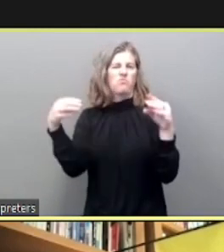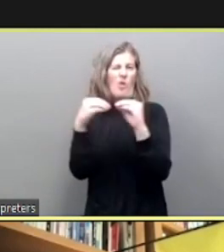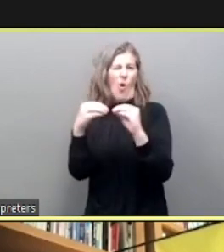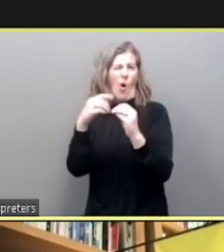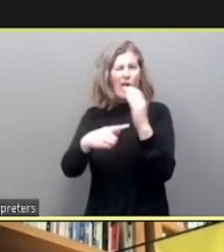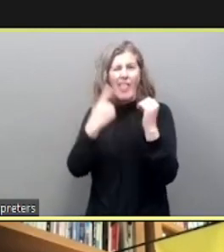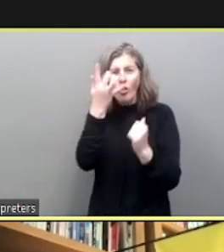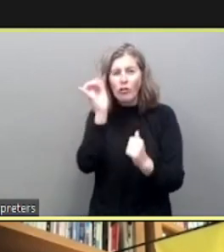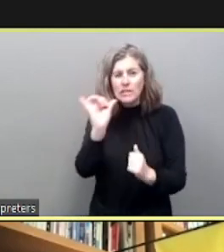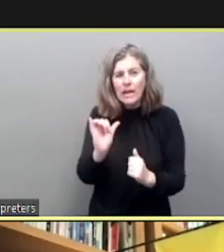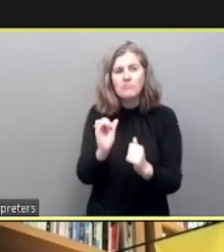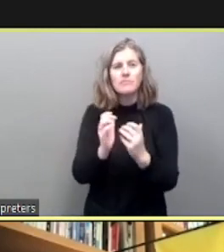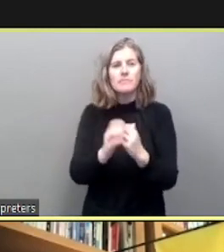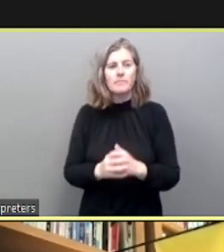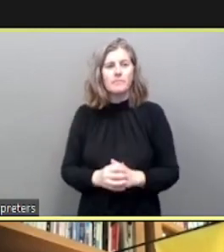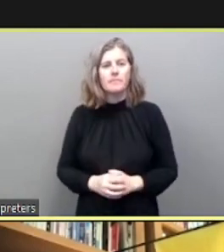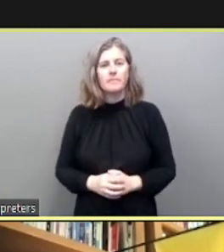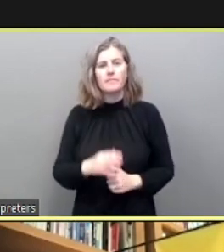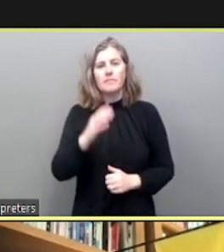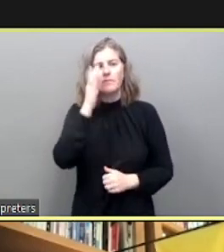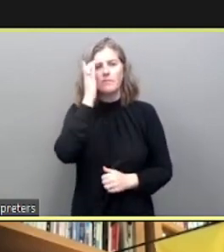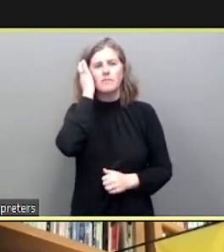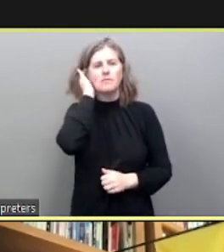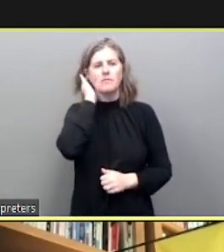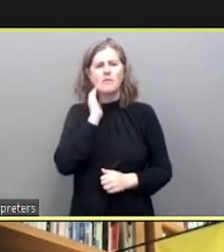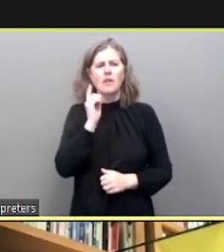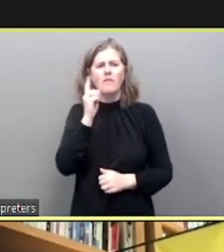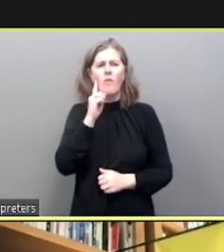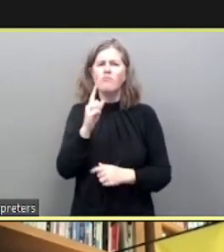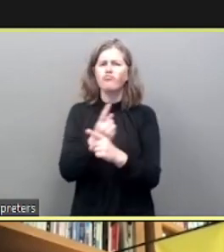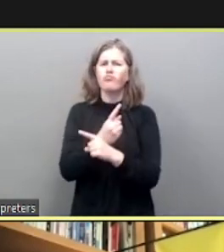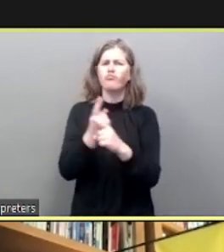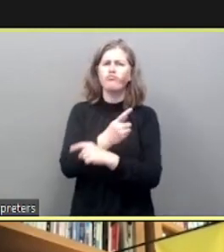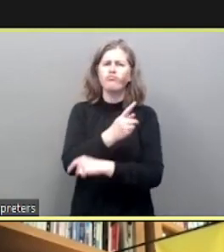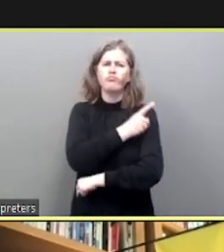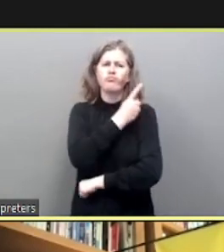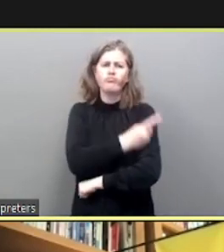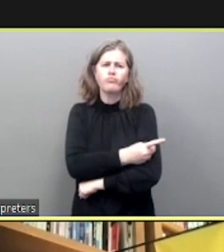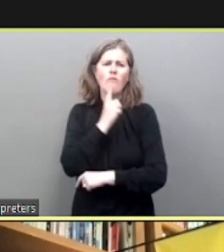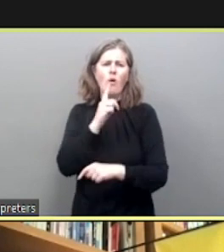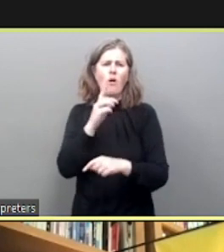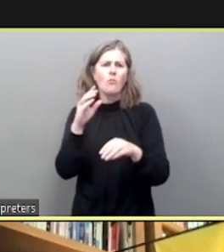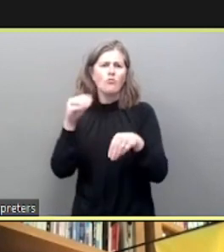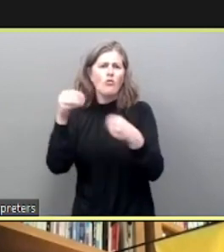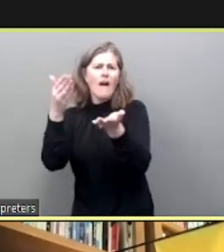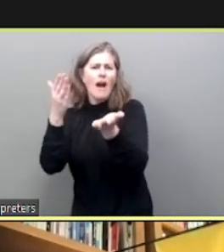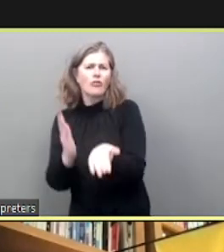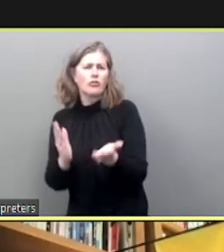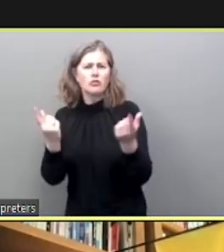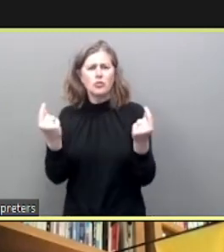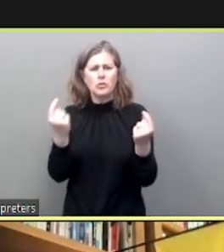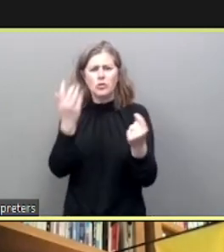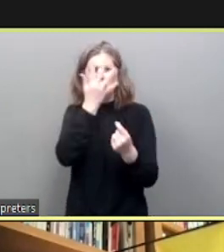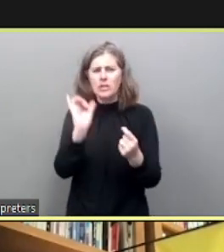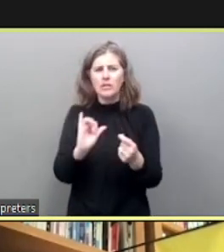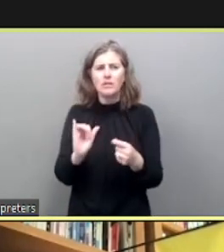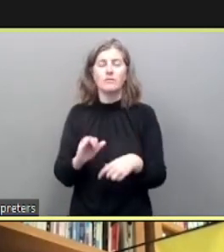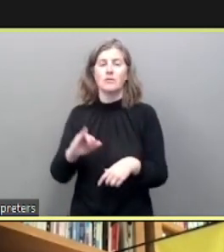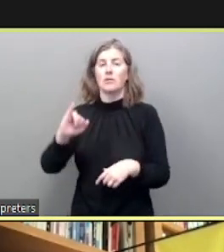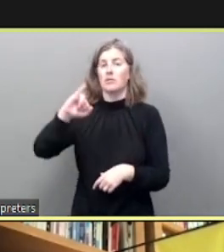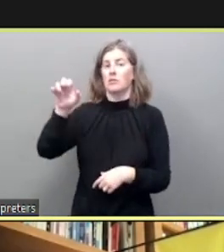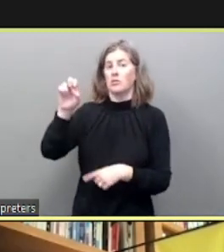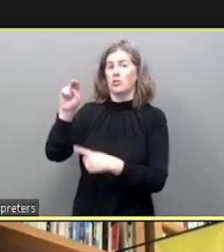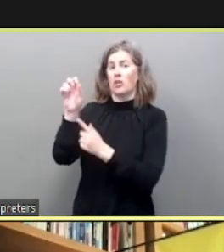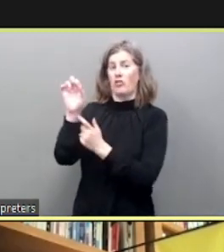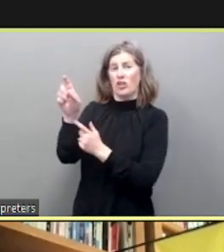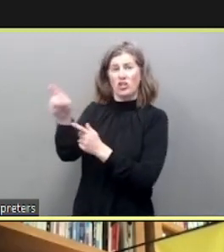more detail. In particular, what does this mean for the average patient or provider? As Jennifer so eloquently put it,